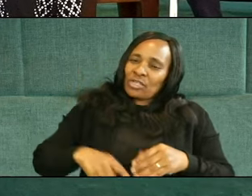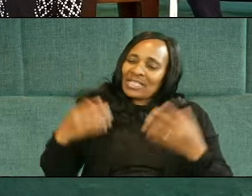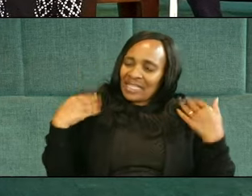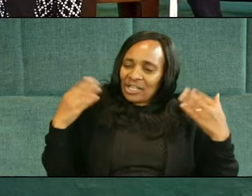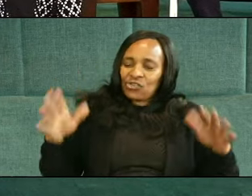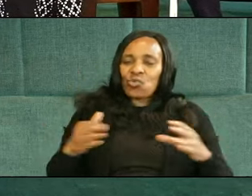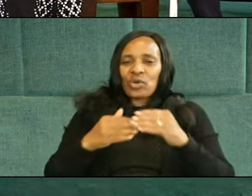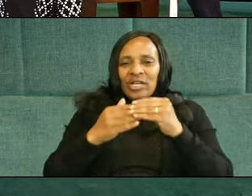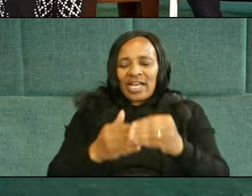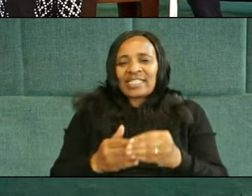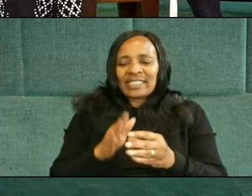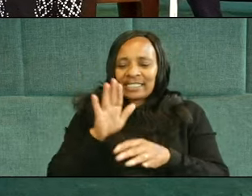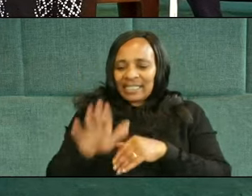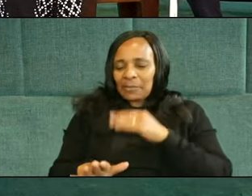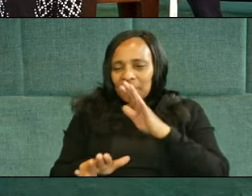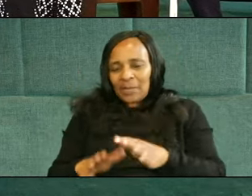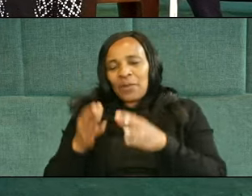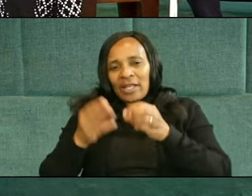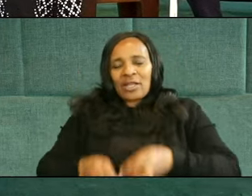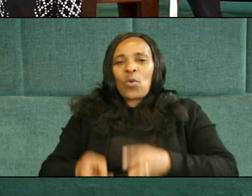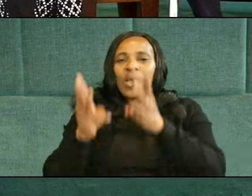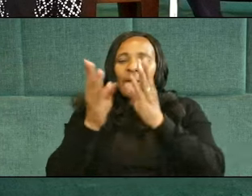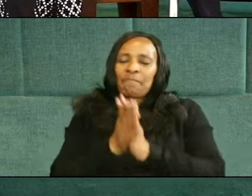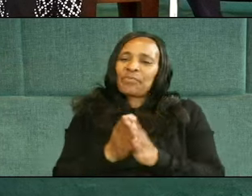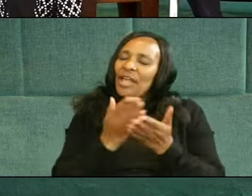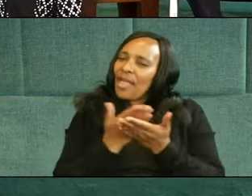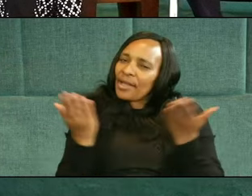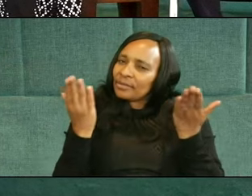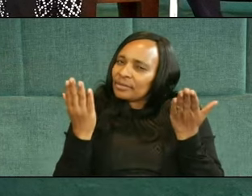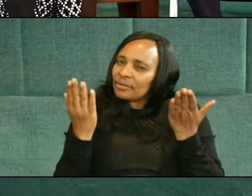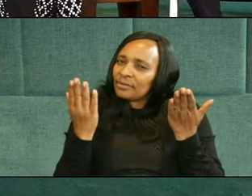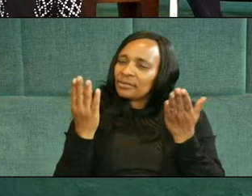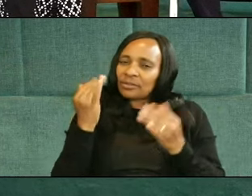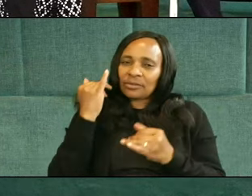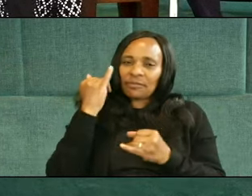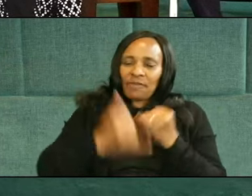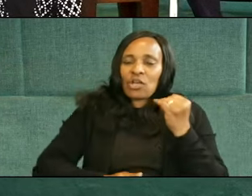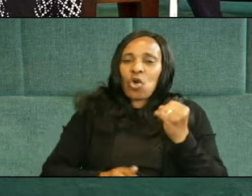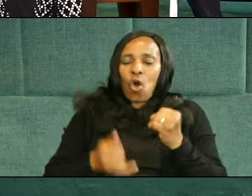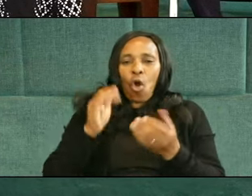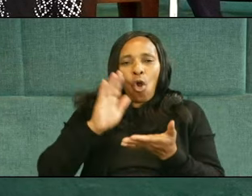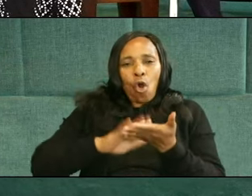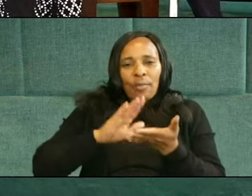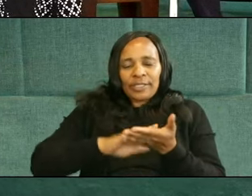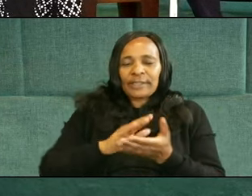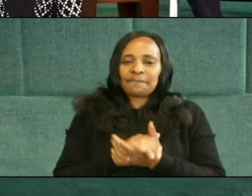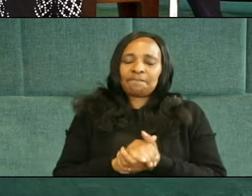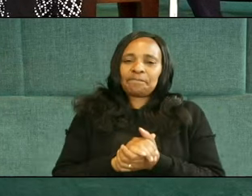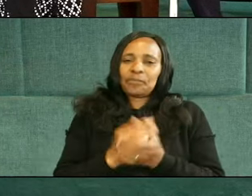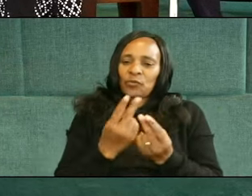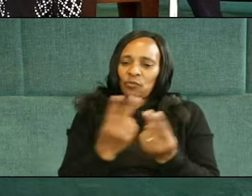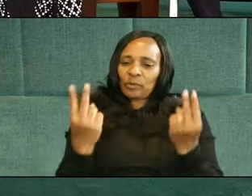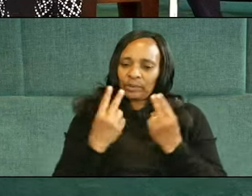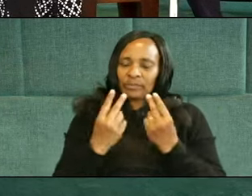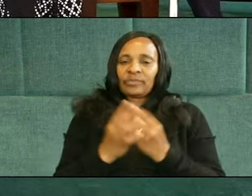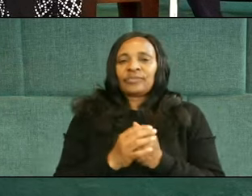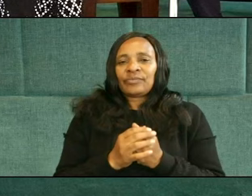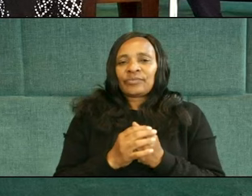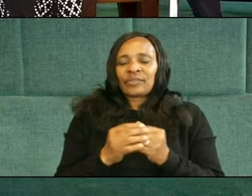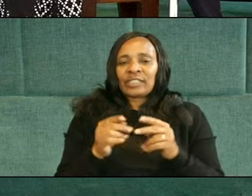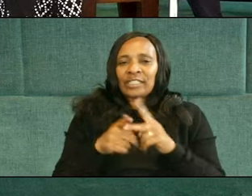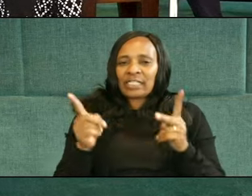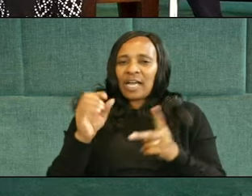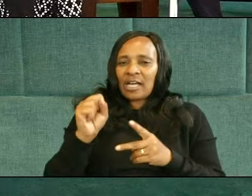guide us each and every step of the way. Any final comments from my panelists as we finish up? We can start with